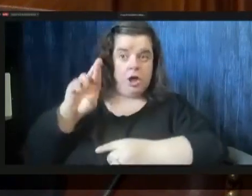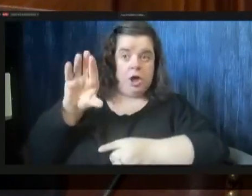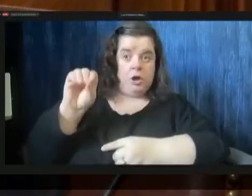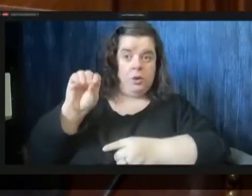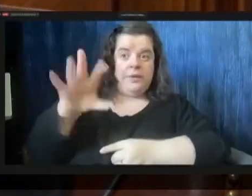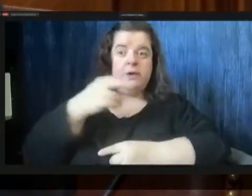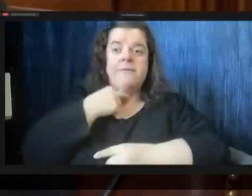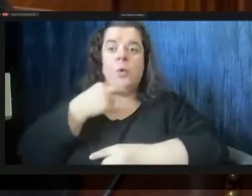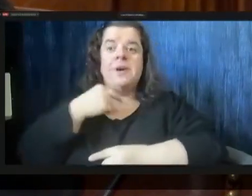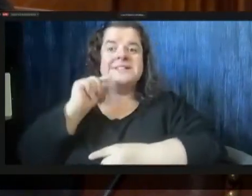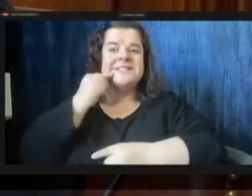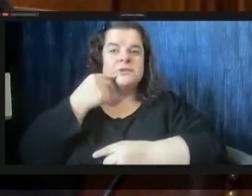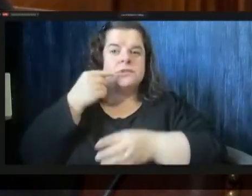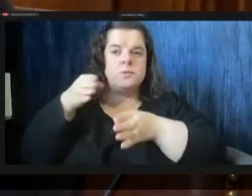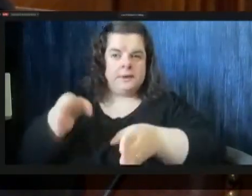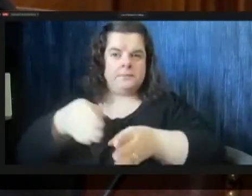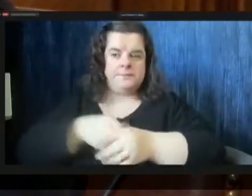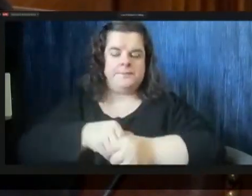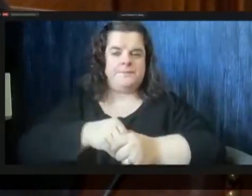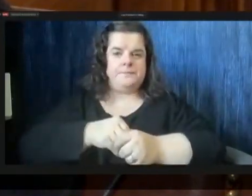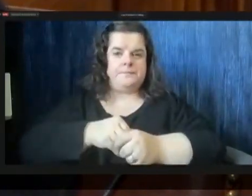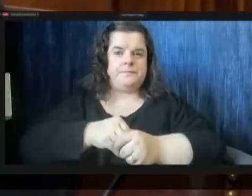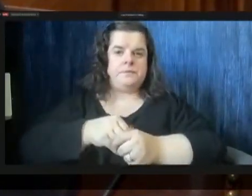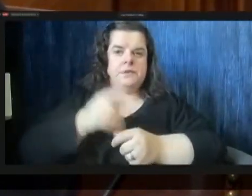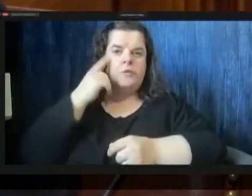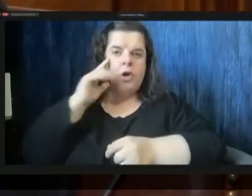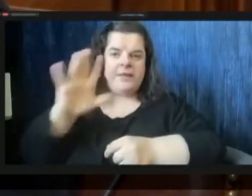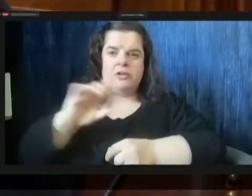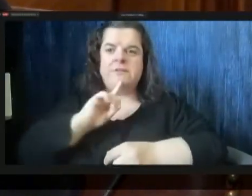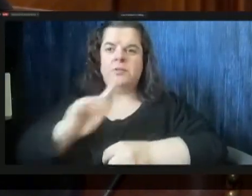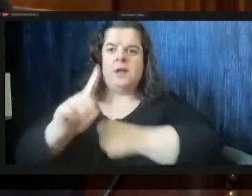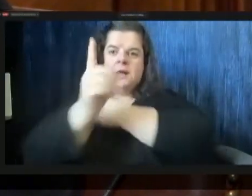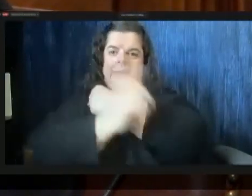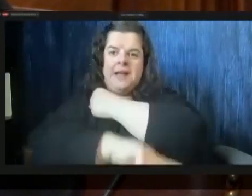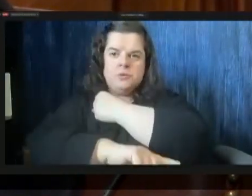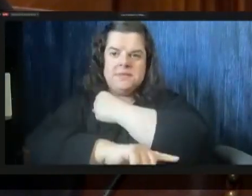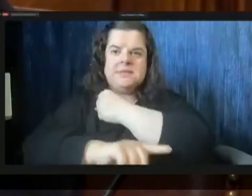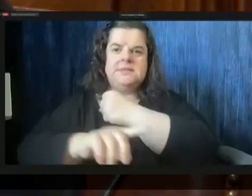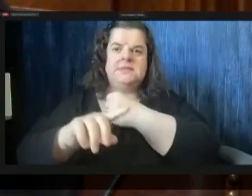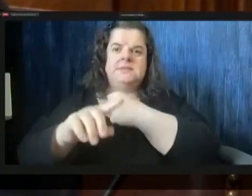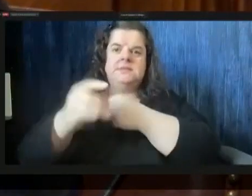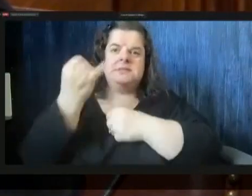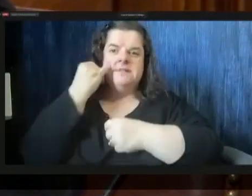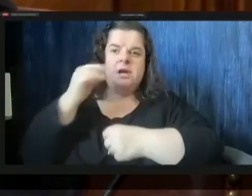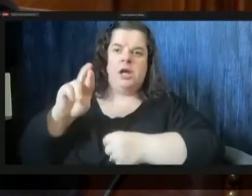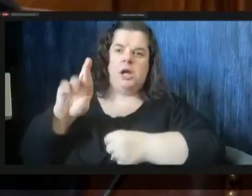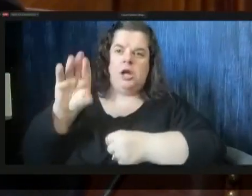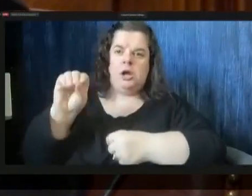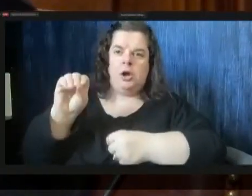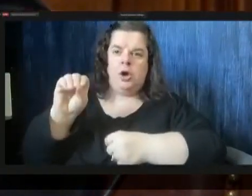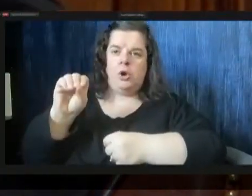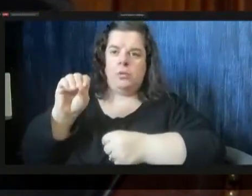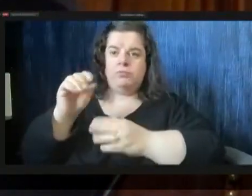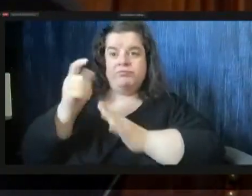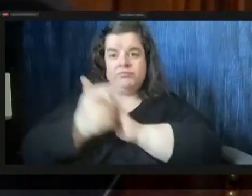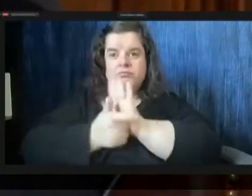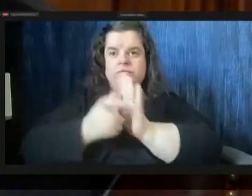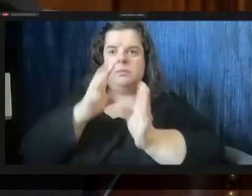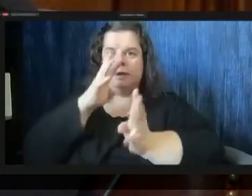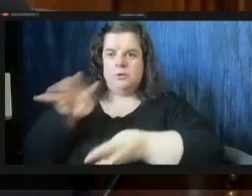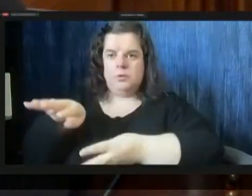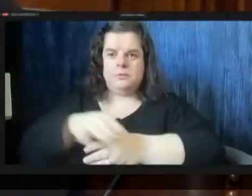that in a serious fashion and for there to be real consequences when the RCO ordinance is ignored.